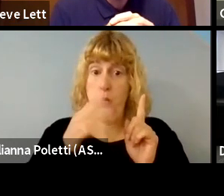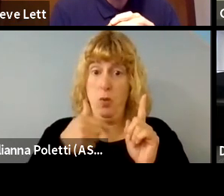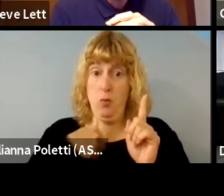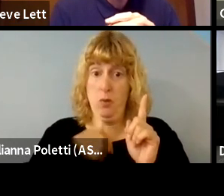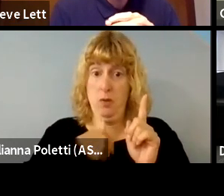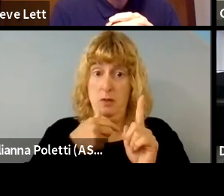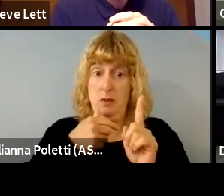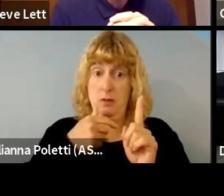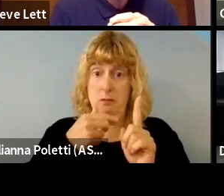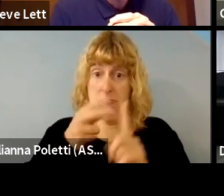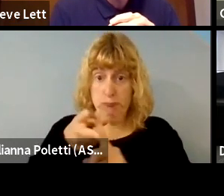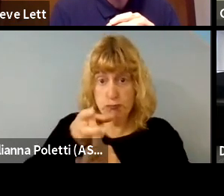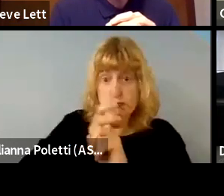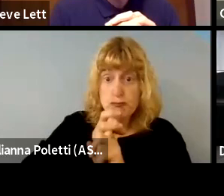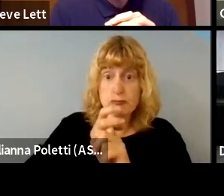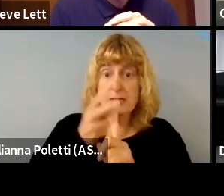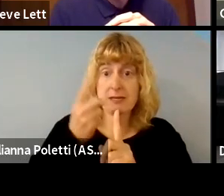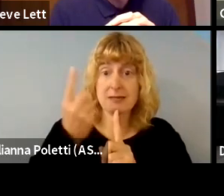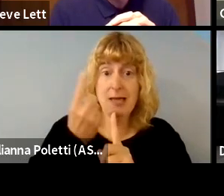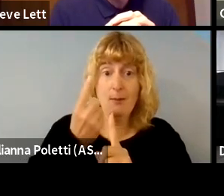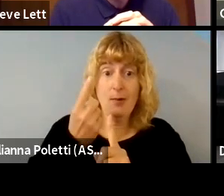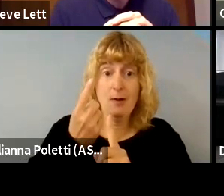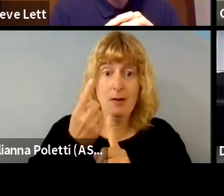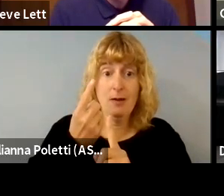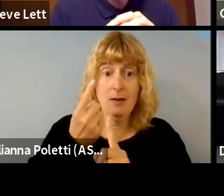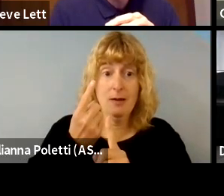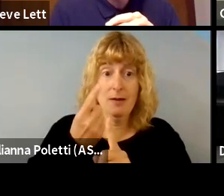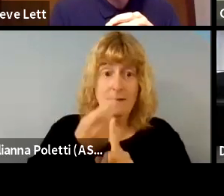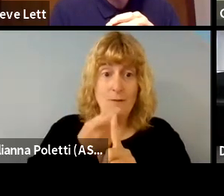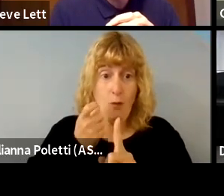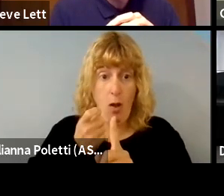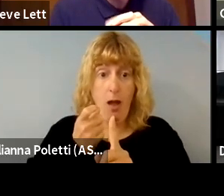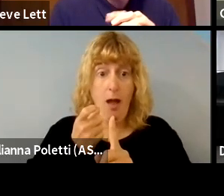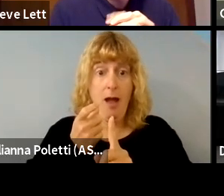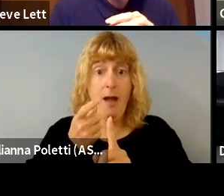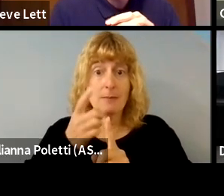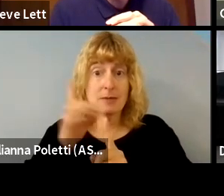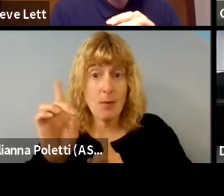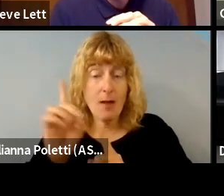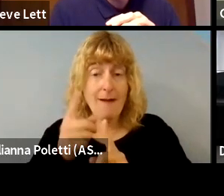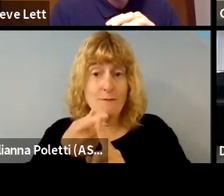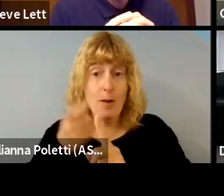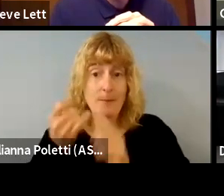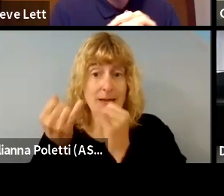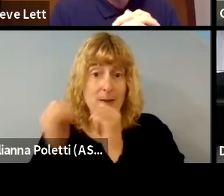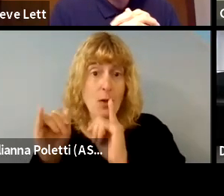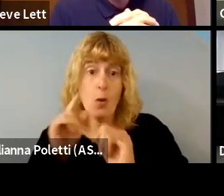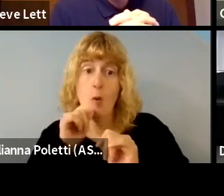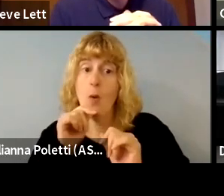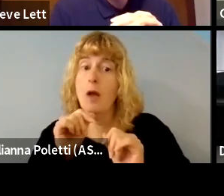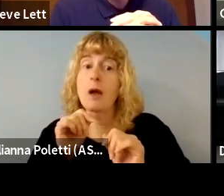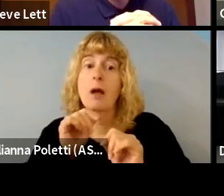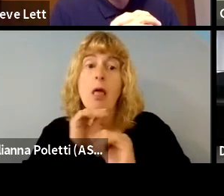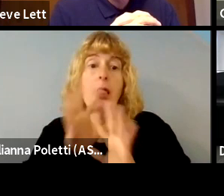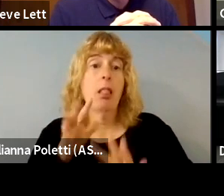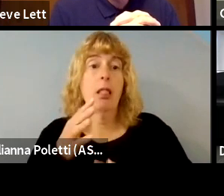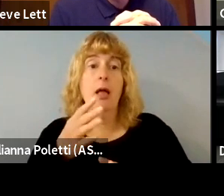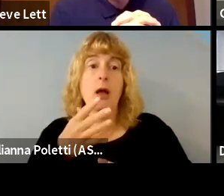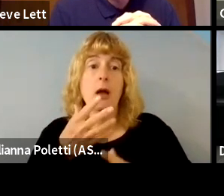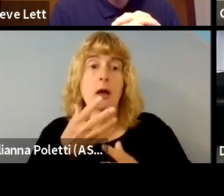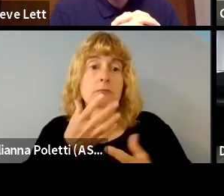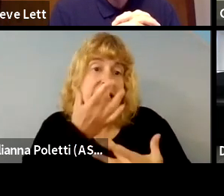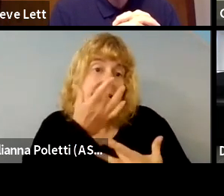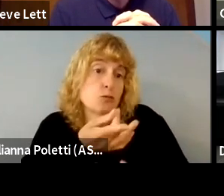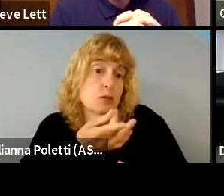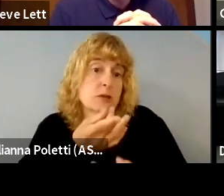from either, the respective parties that have not put forth an interest? So an